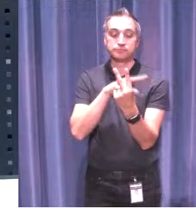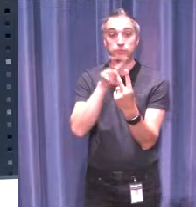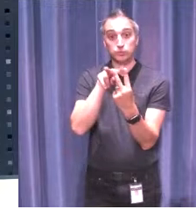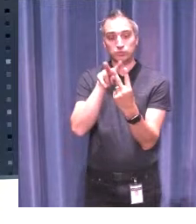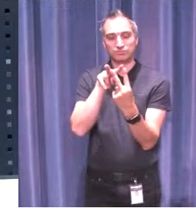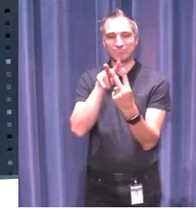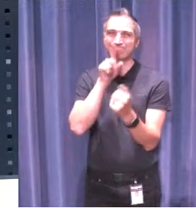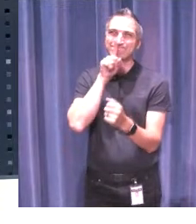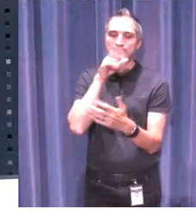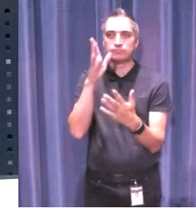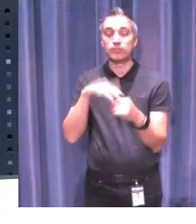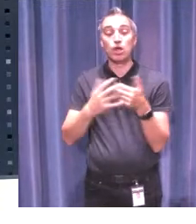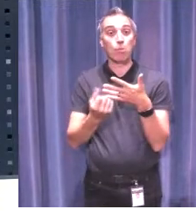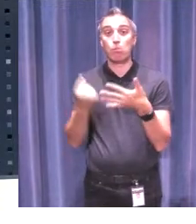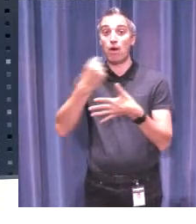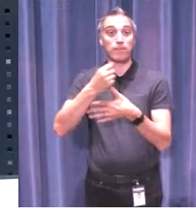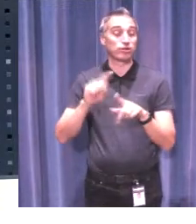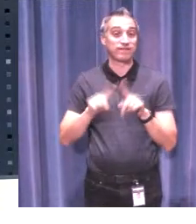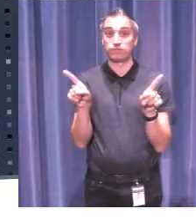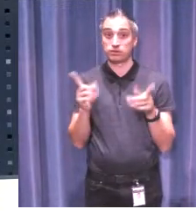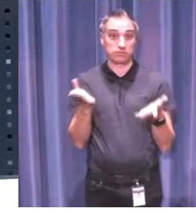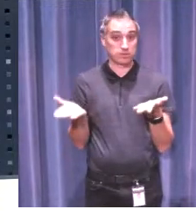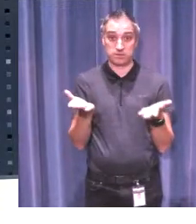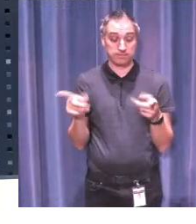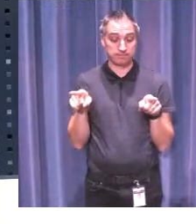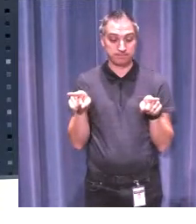primary difference is really in